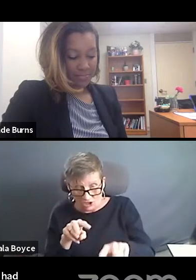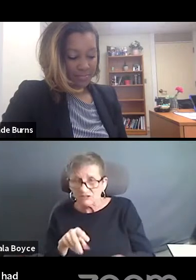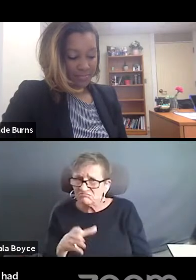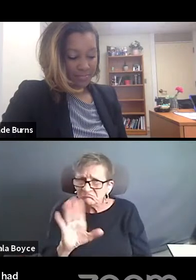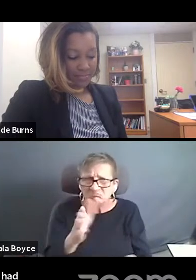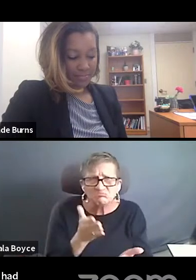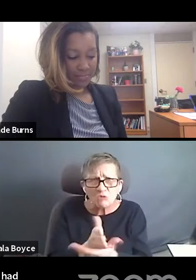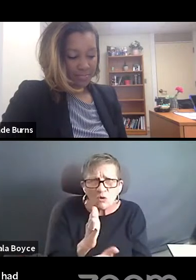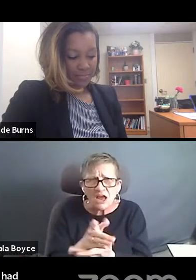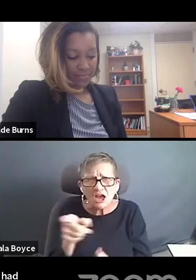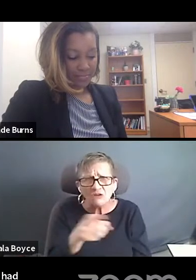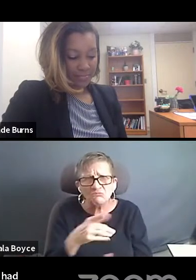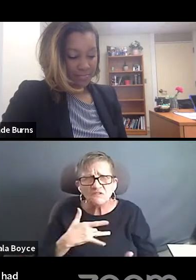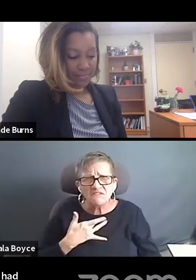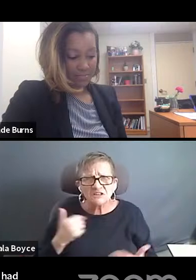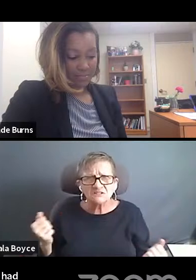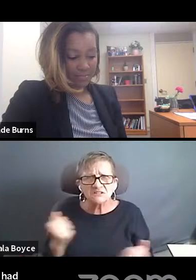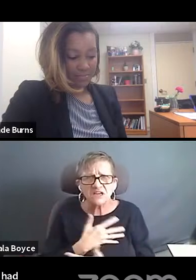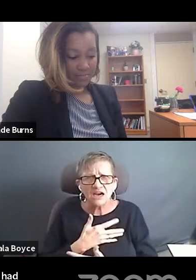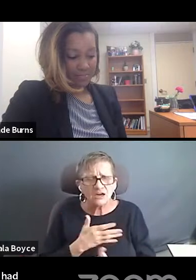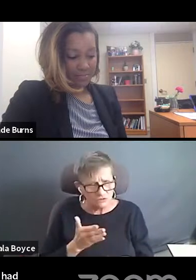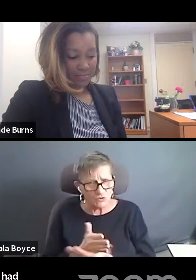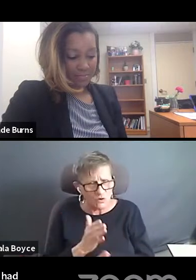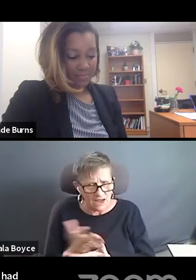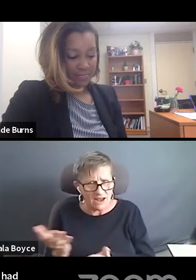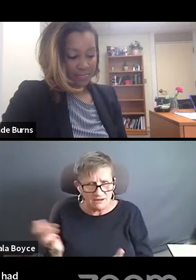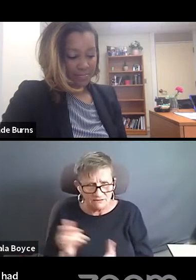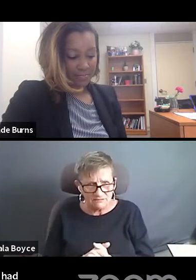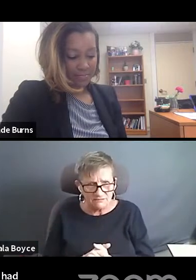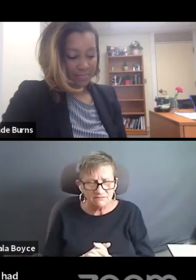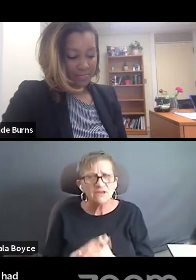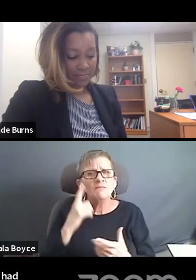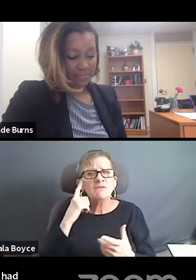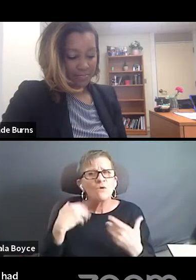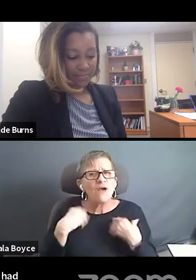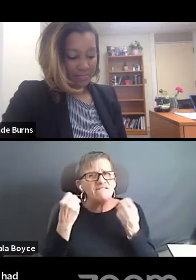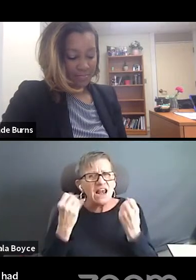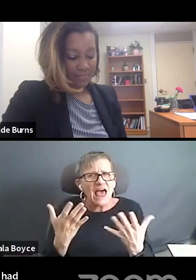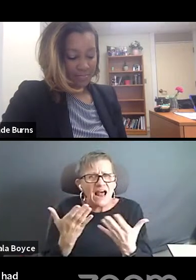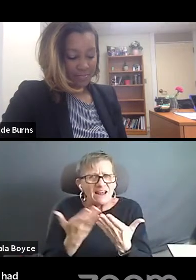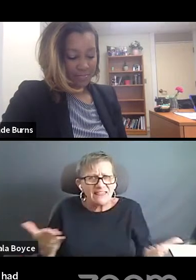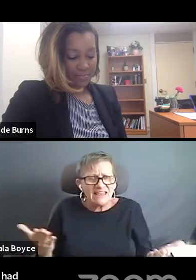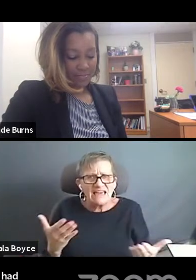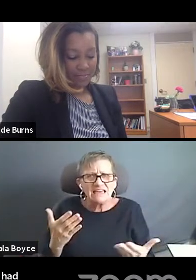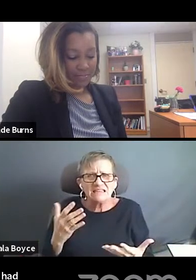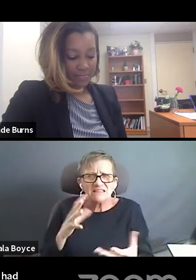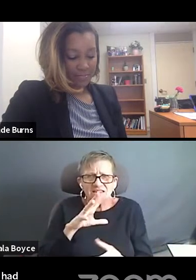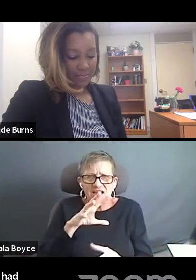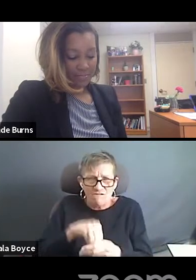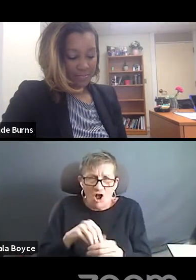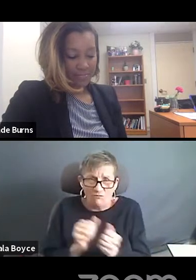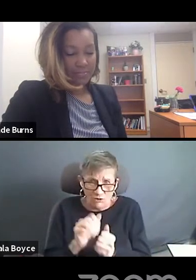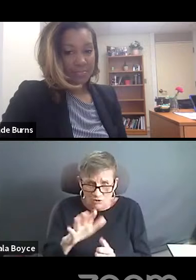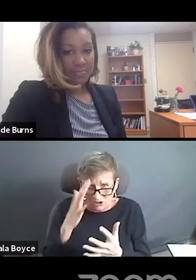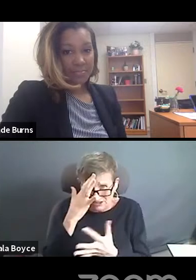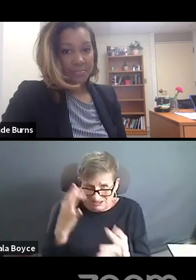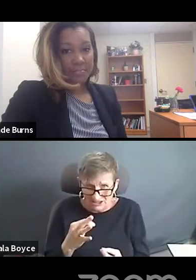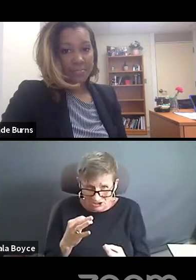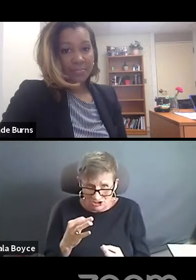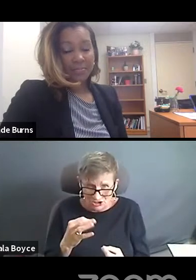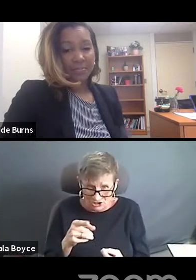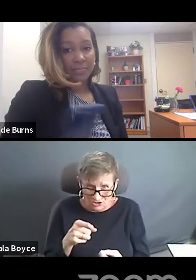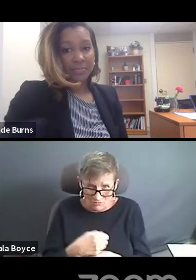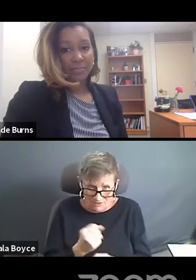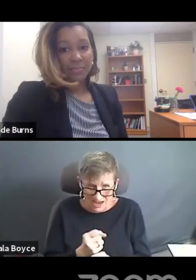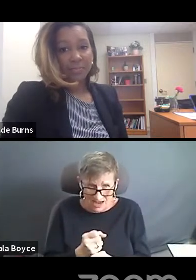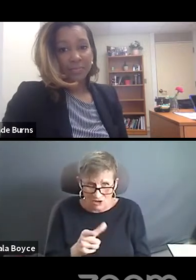scared, because there are a lot of things that play into this decision that you don't necessarily have